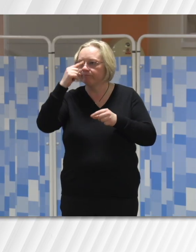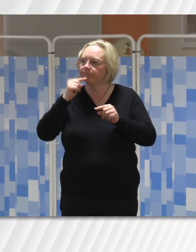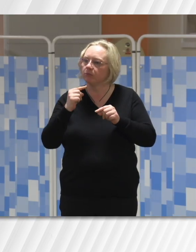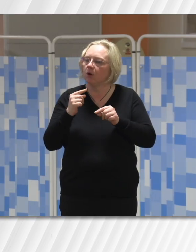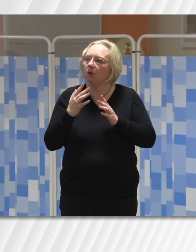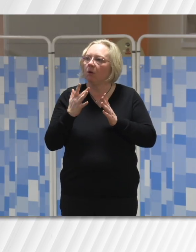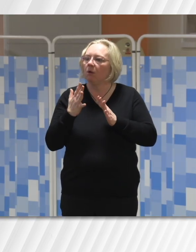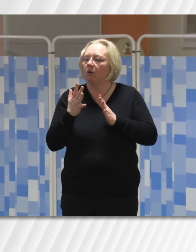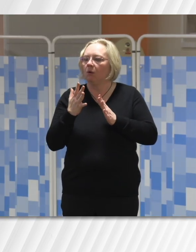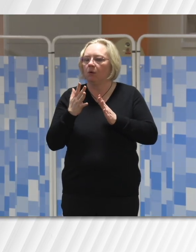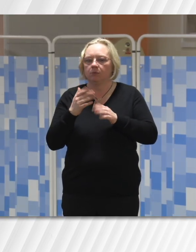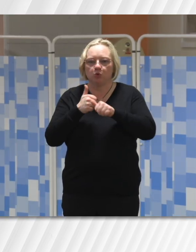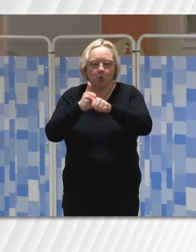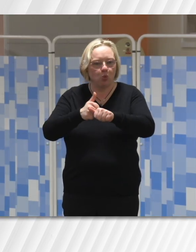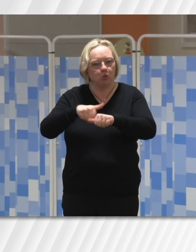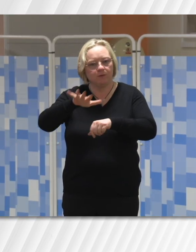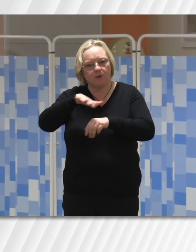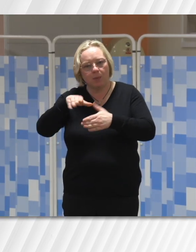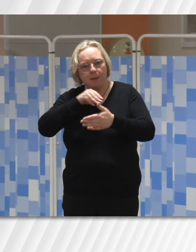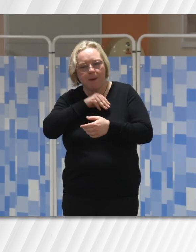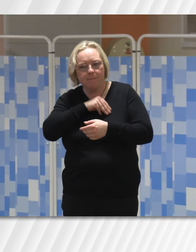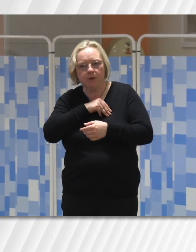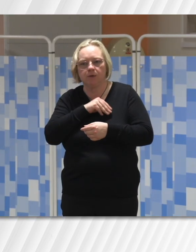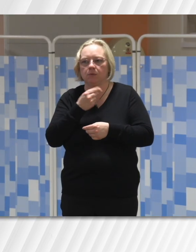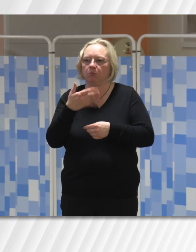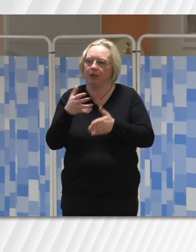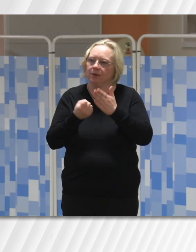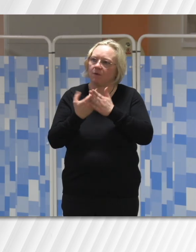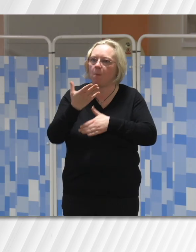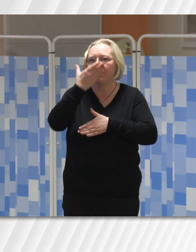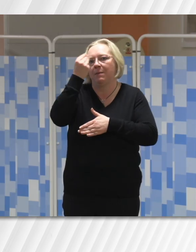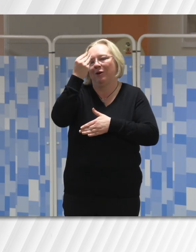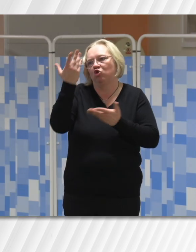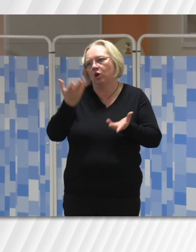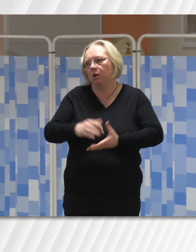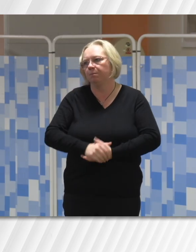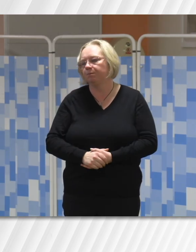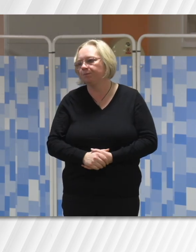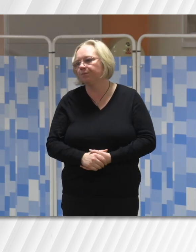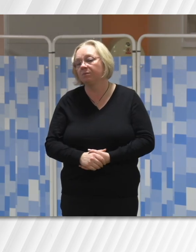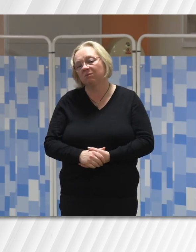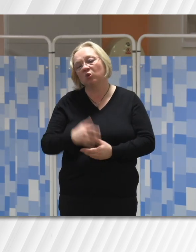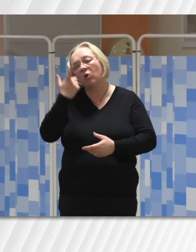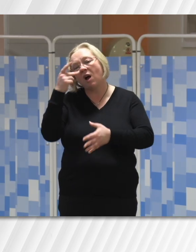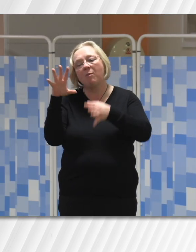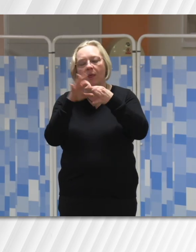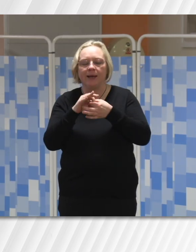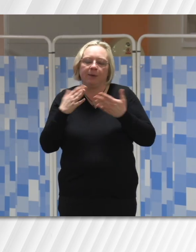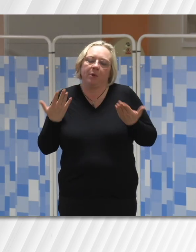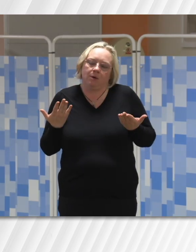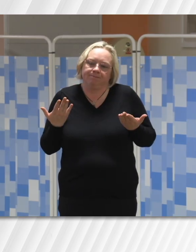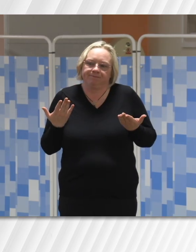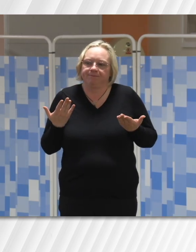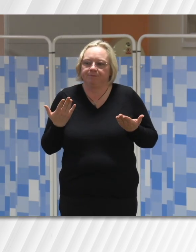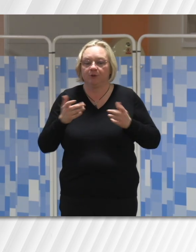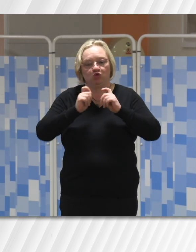for family members who are looking after somebody who has developed a dementia. So it can be linked with Parkinson's.